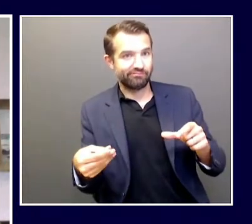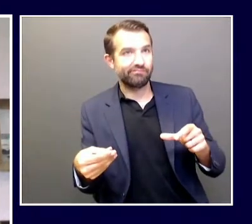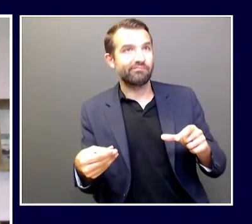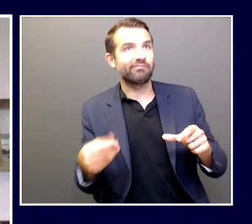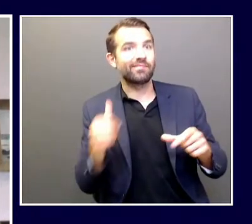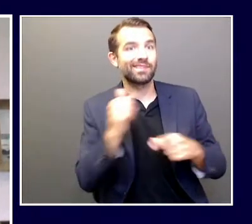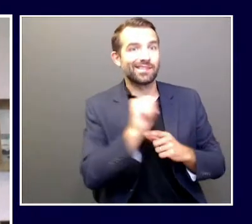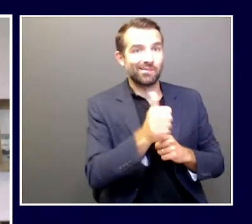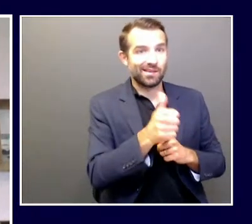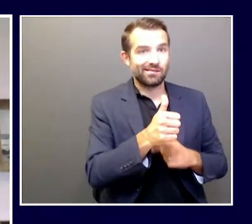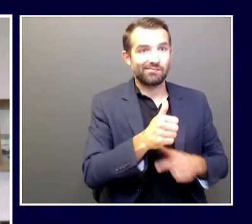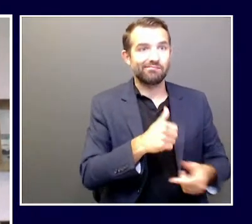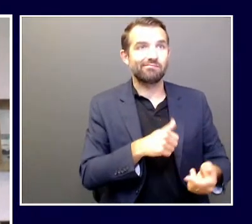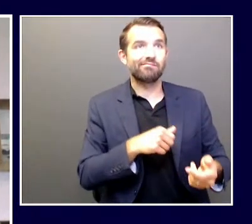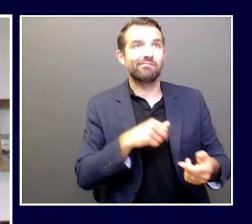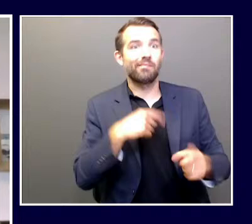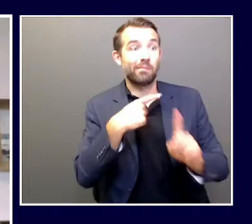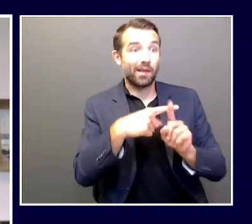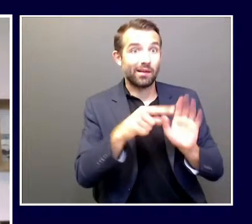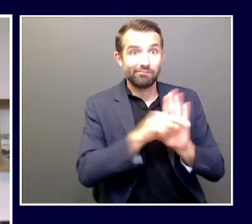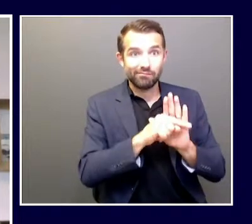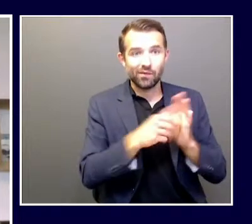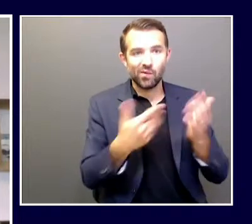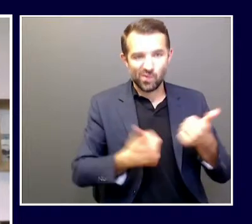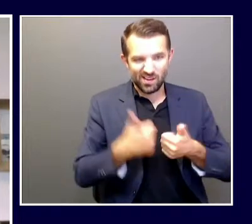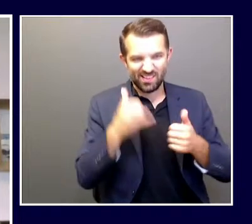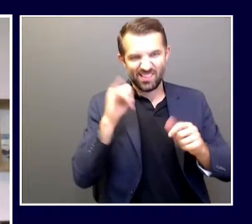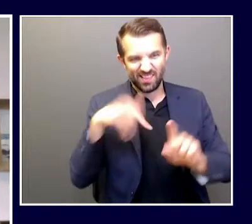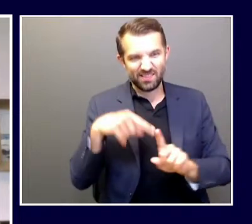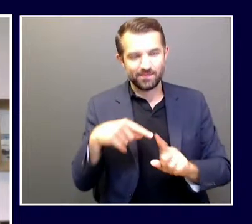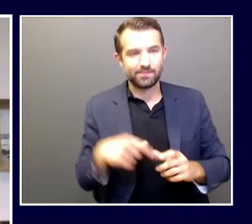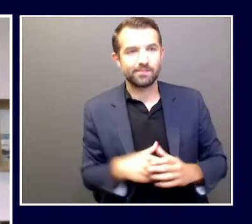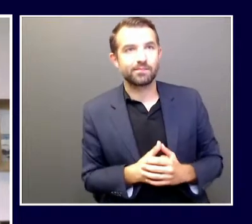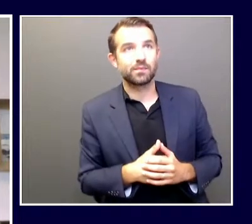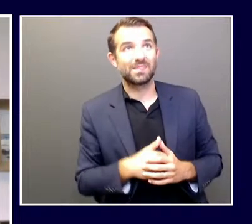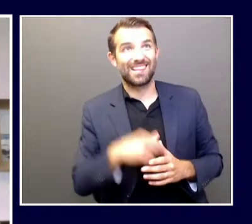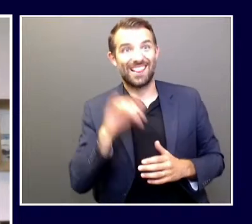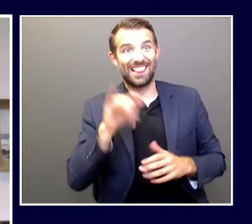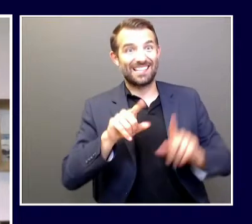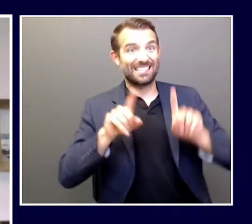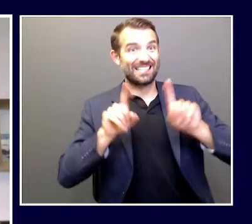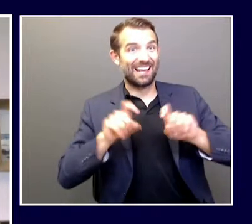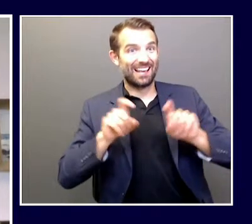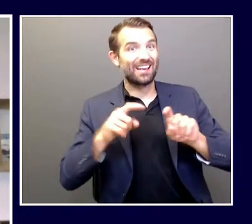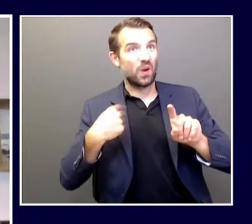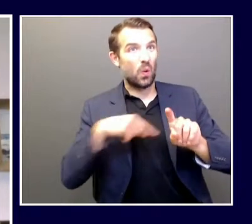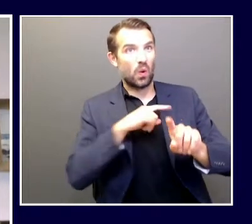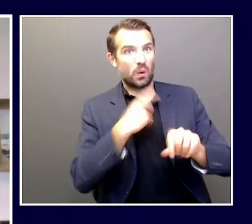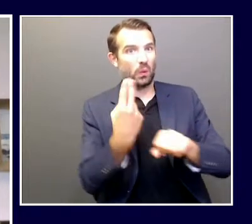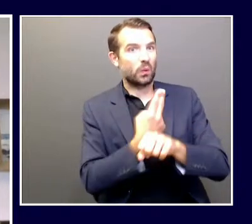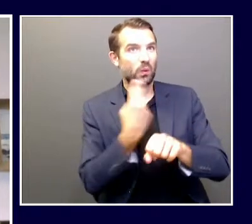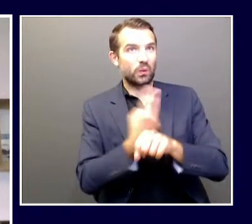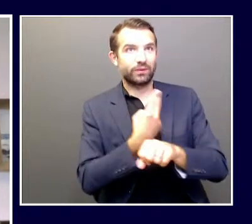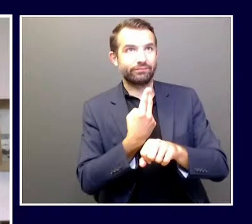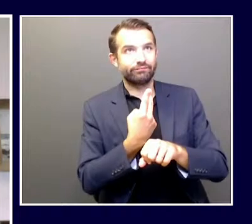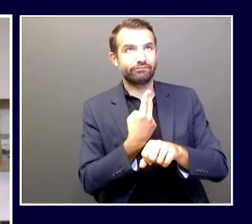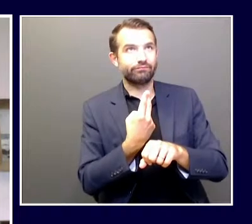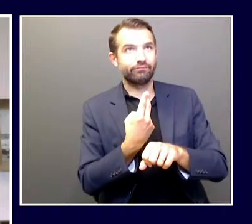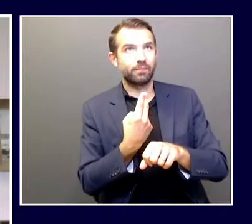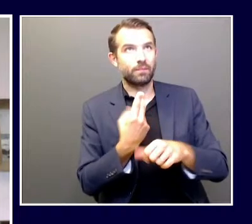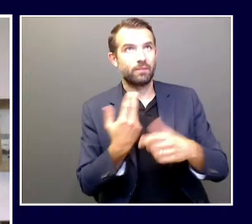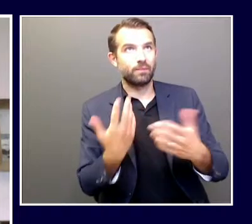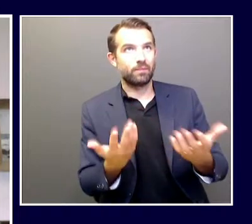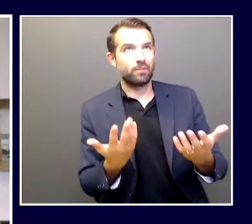deployed the Binax Now test for across the state. I'll just highlight two. The first is for periodic,